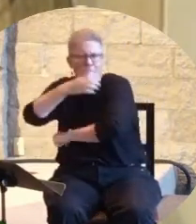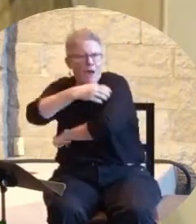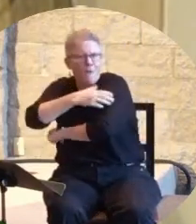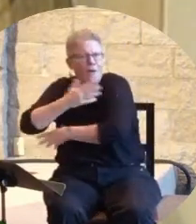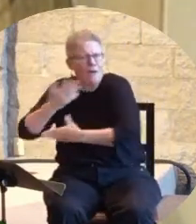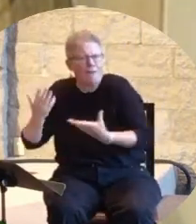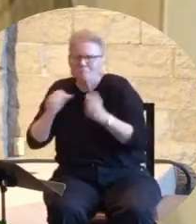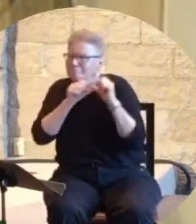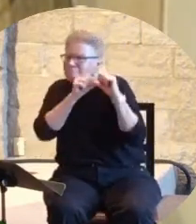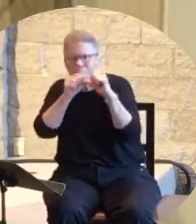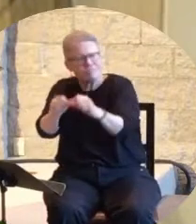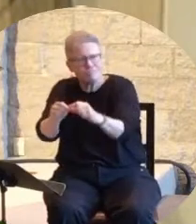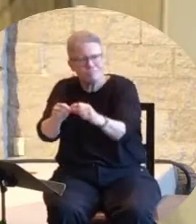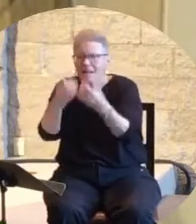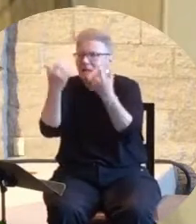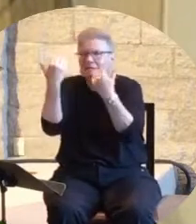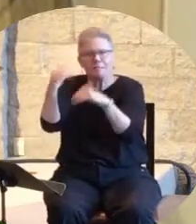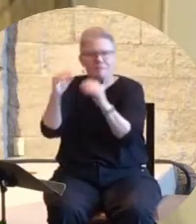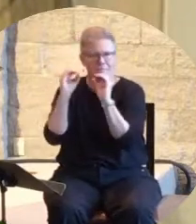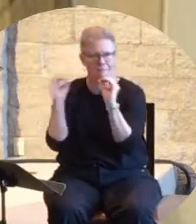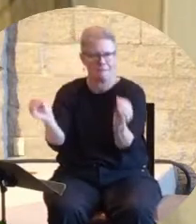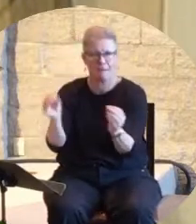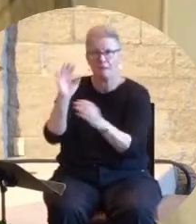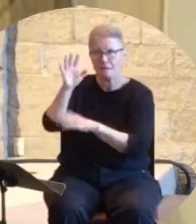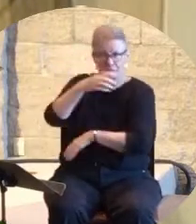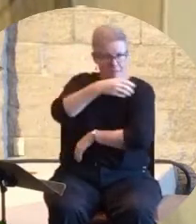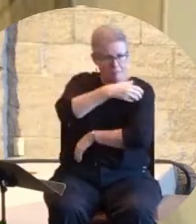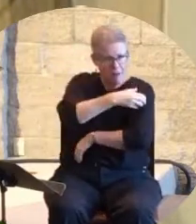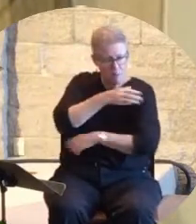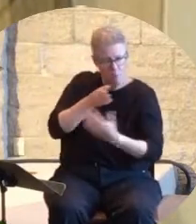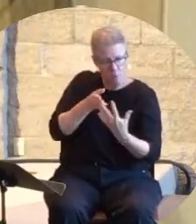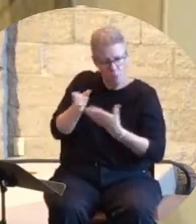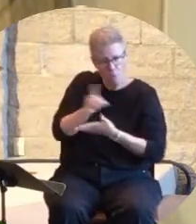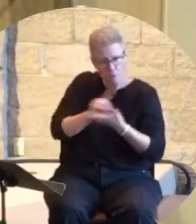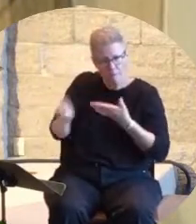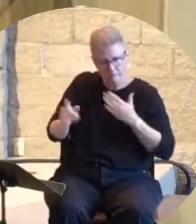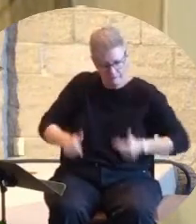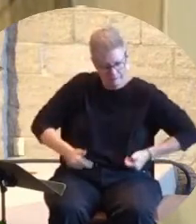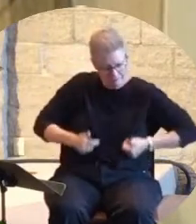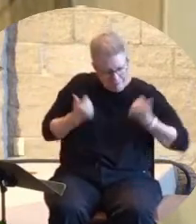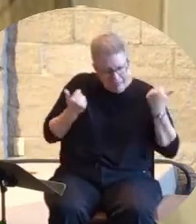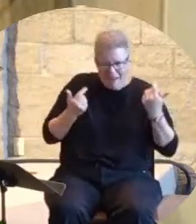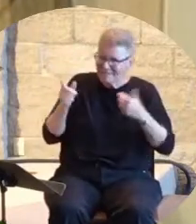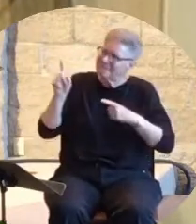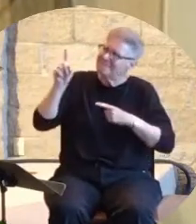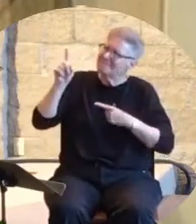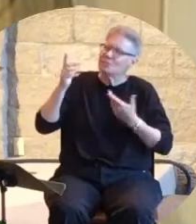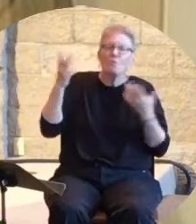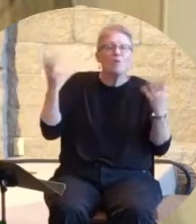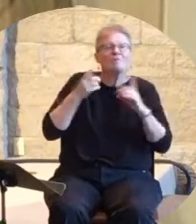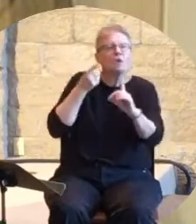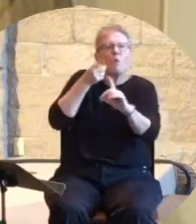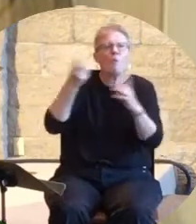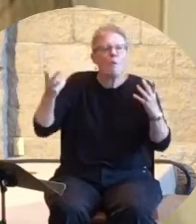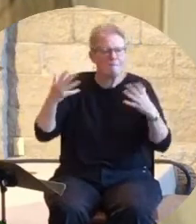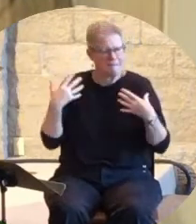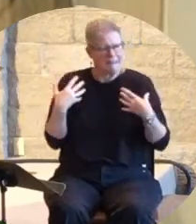God's healing power of divine life is restoring, healing, and revitalizing our world in this very moment.